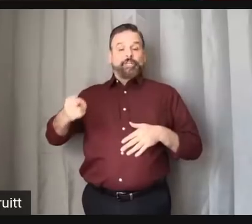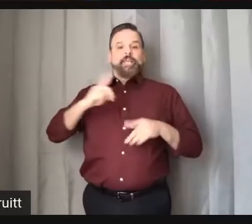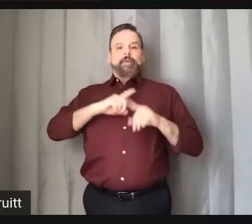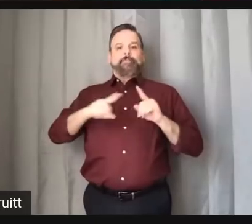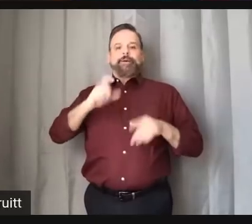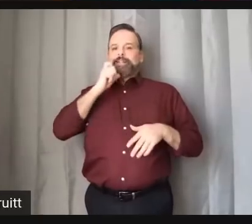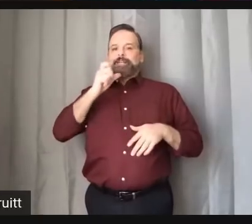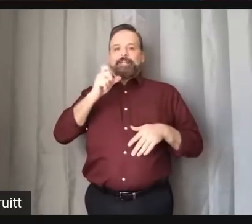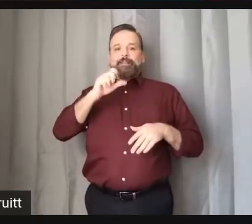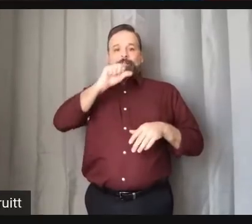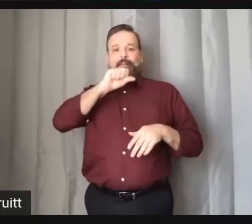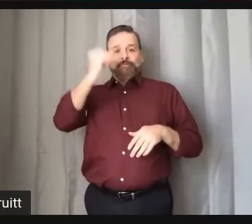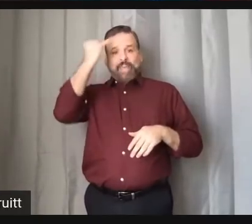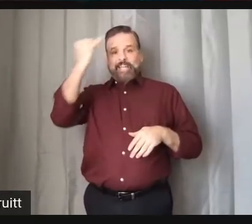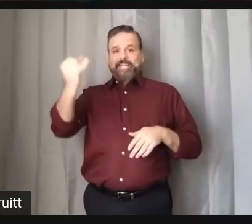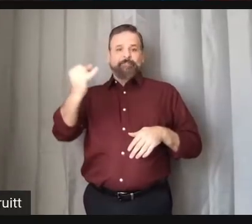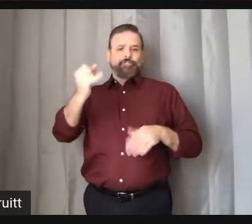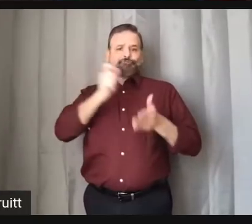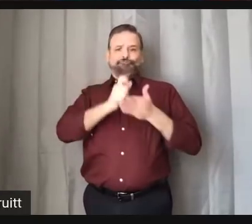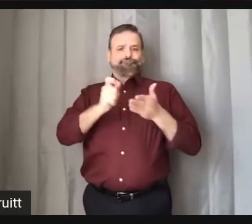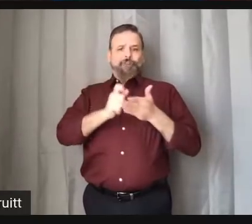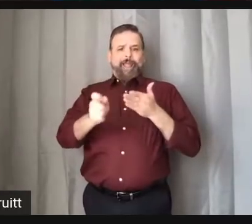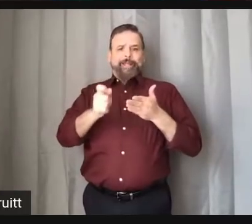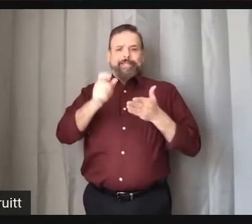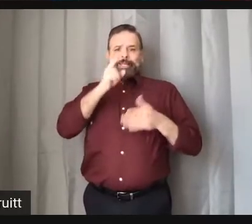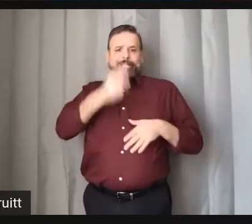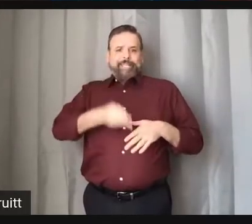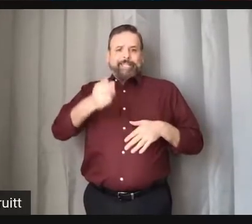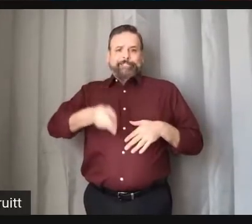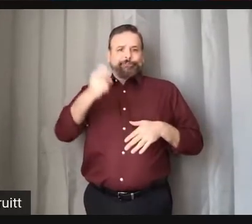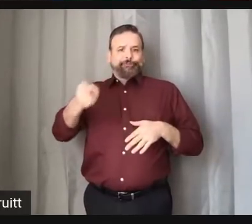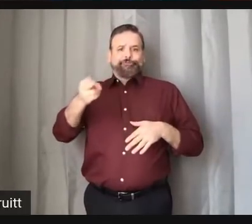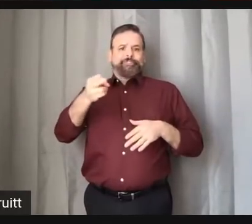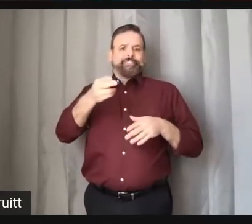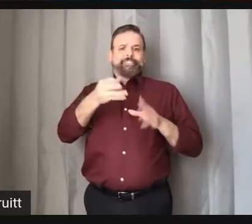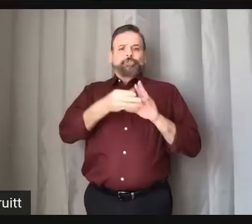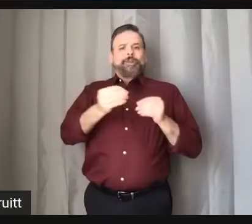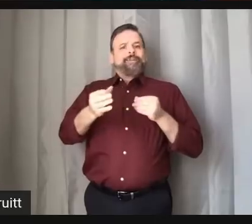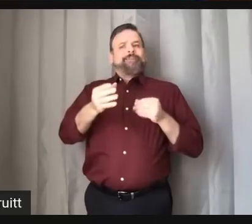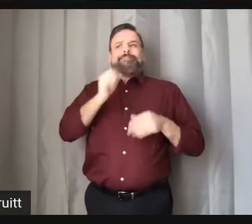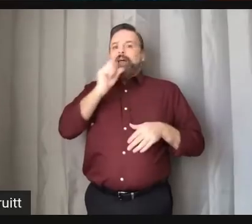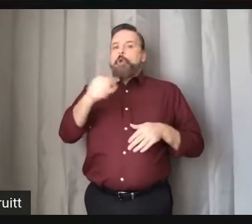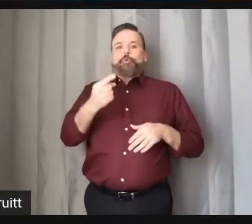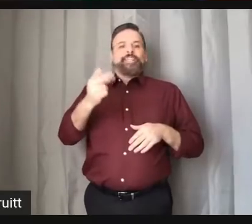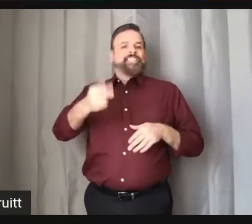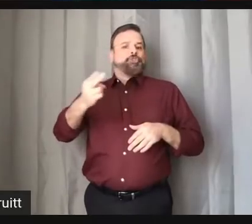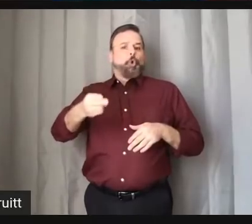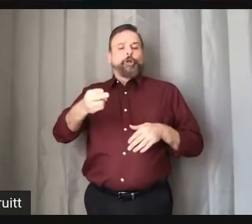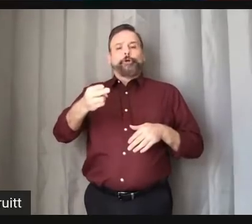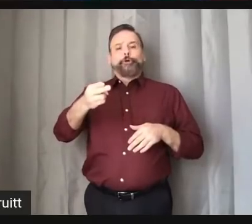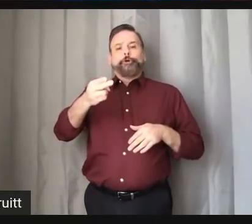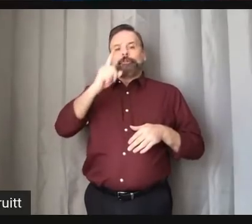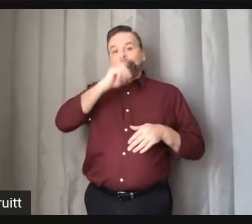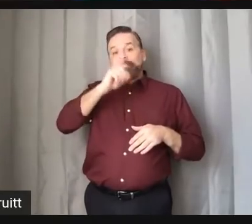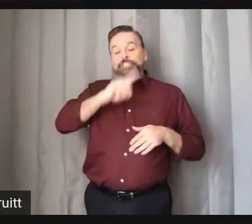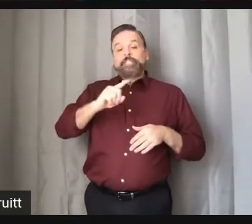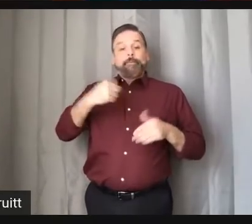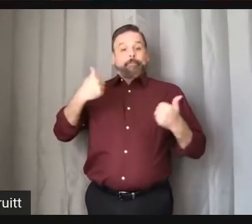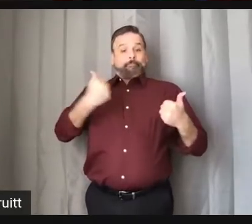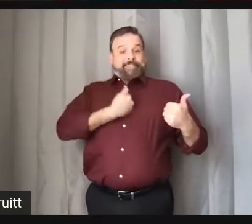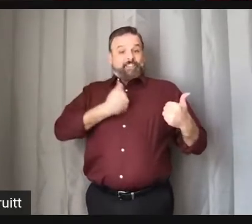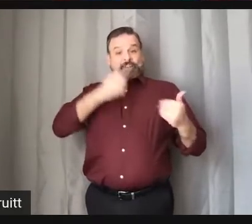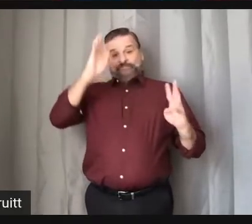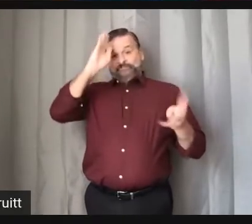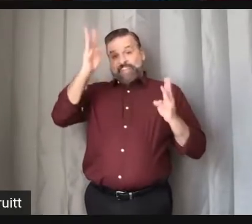love the idea of writing just a straightforward history story, even historical fiction. For me, like as a fantasy writer, the story really came to